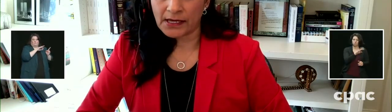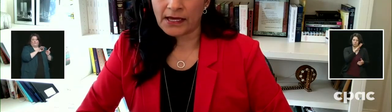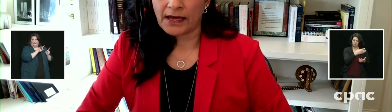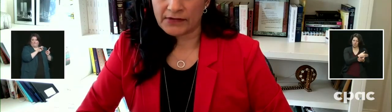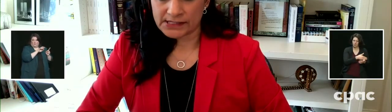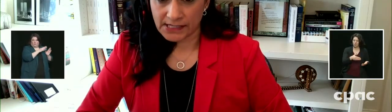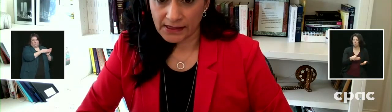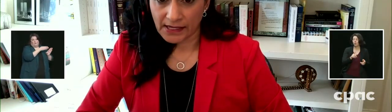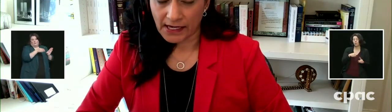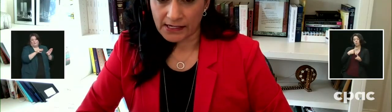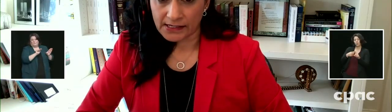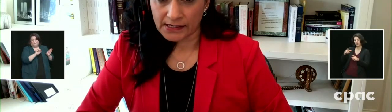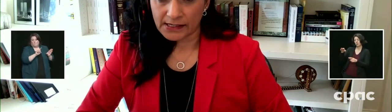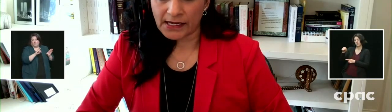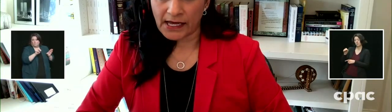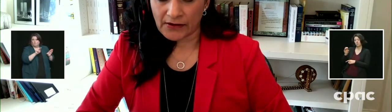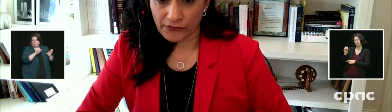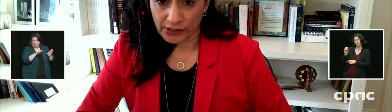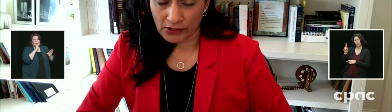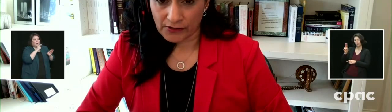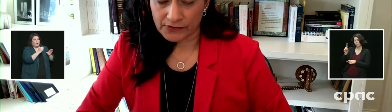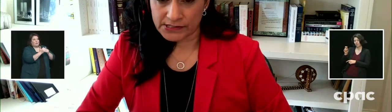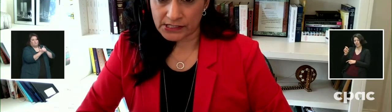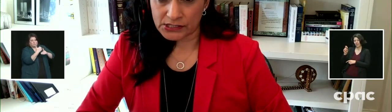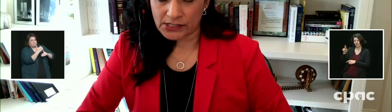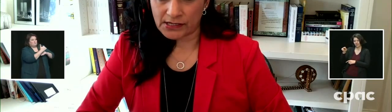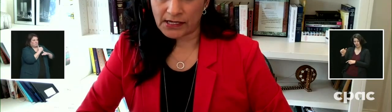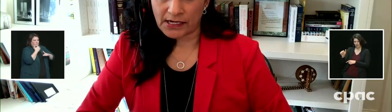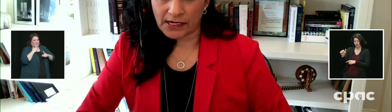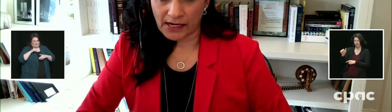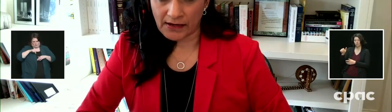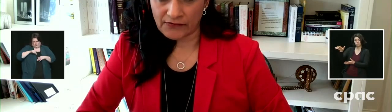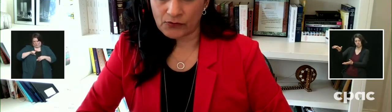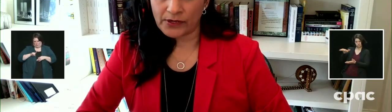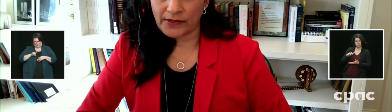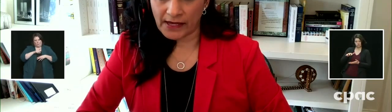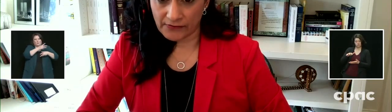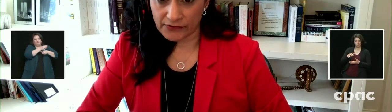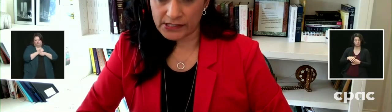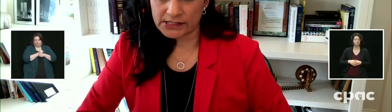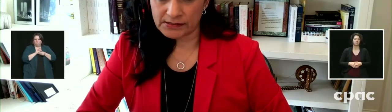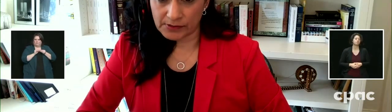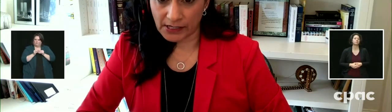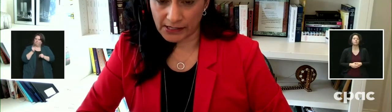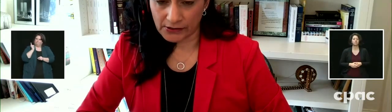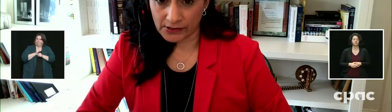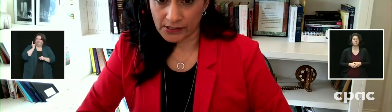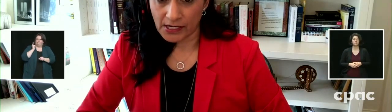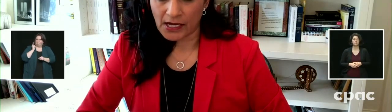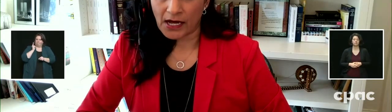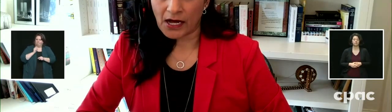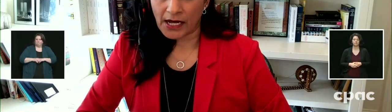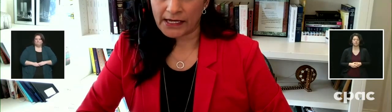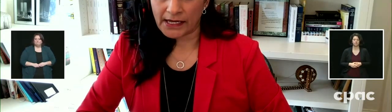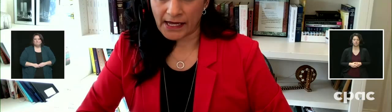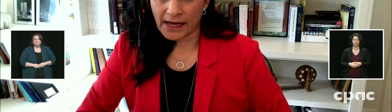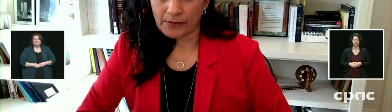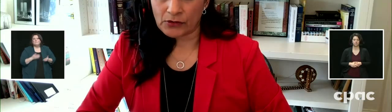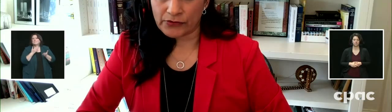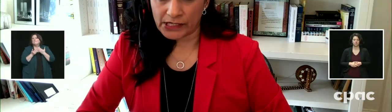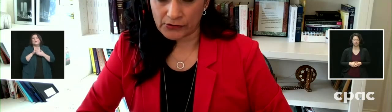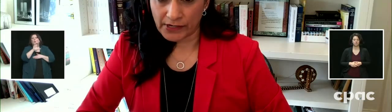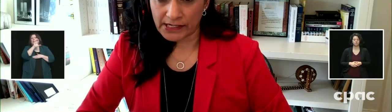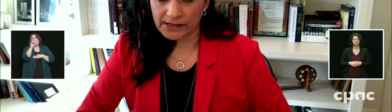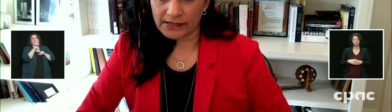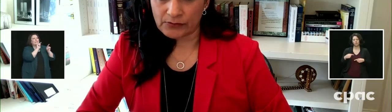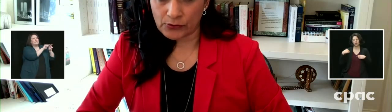deliveries. Having said that, in every conversation that I have with every supplier, I